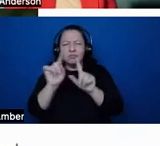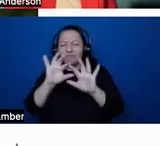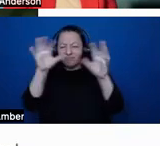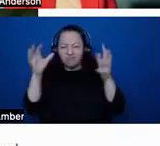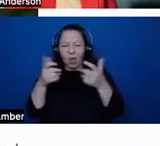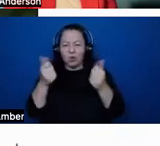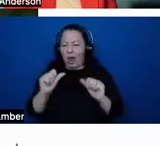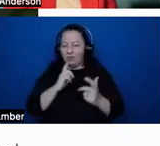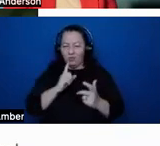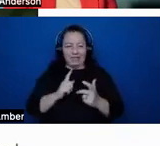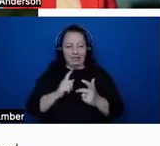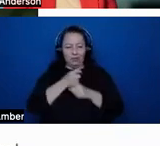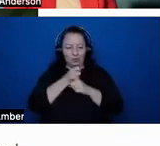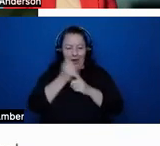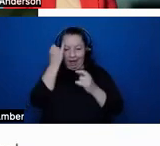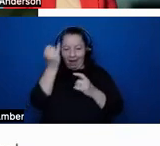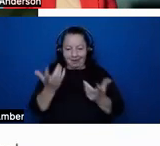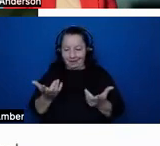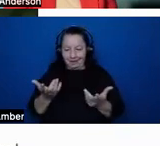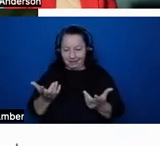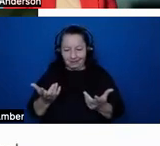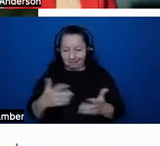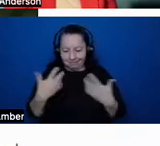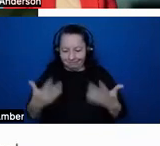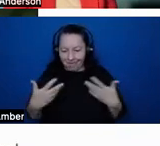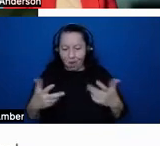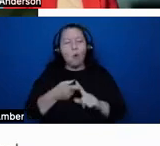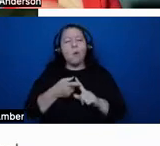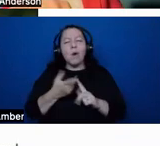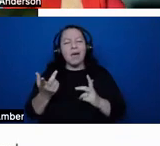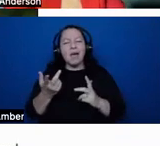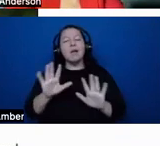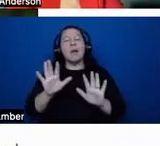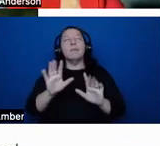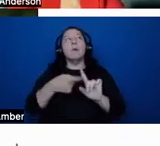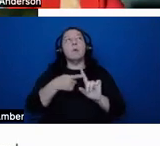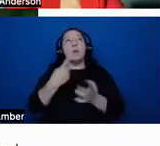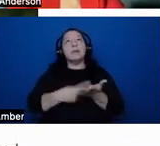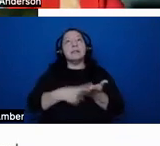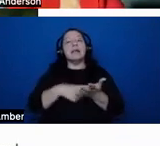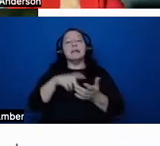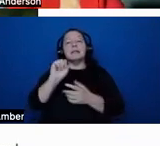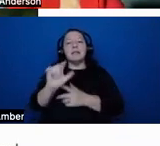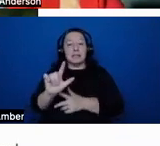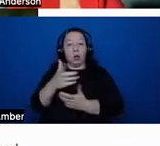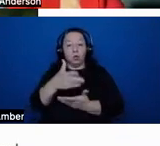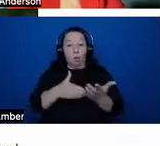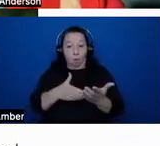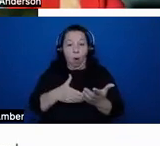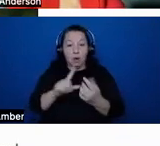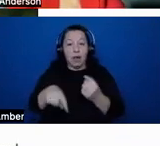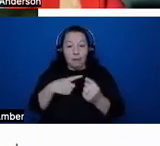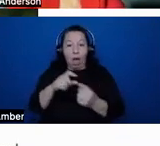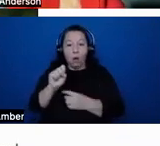that when we talk about the sexual part of sexual violence, it scares people. It scares